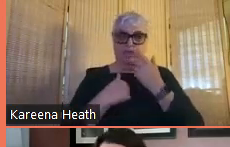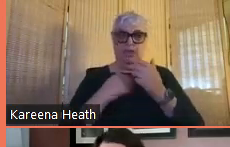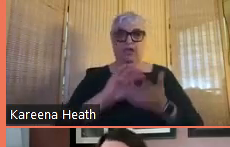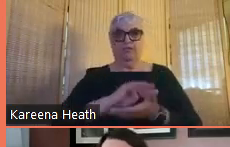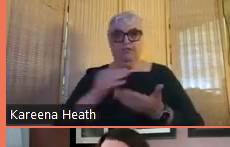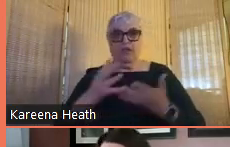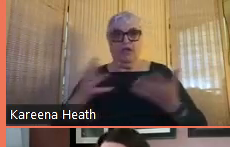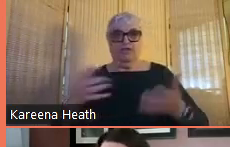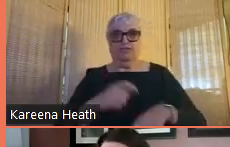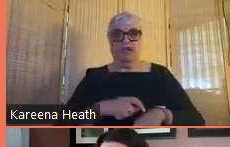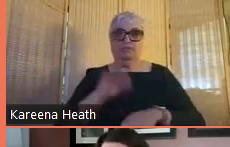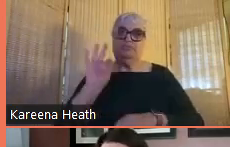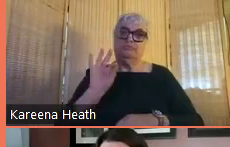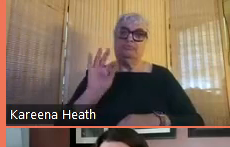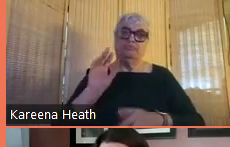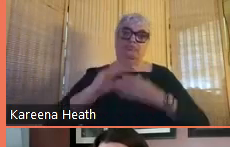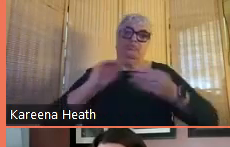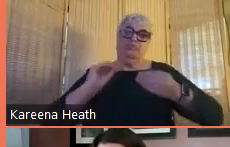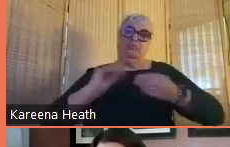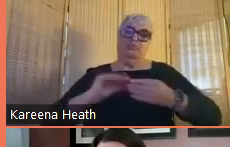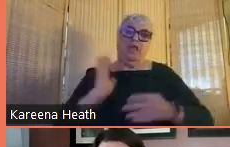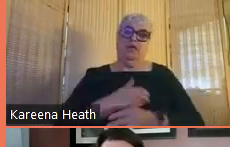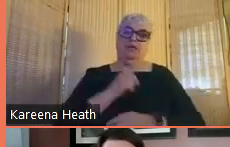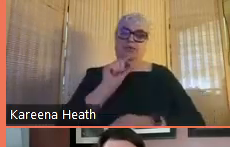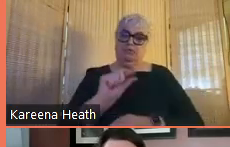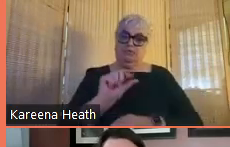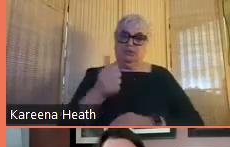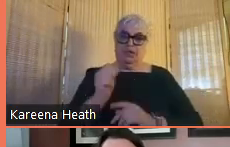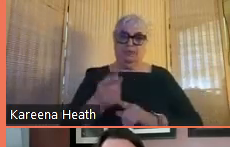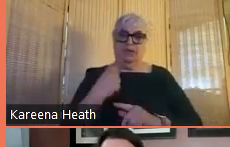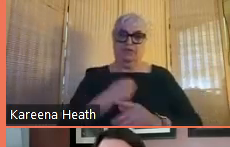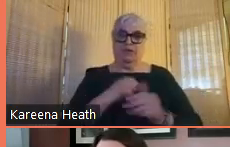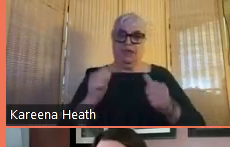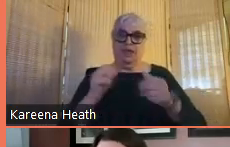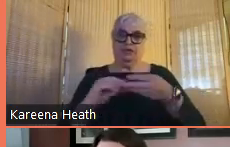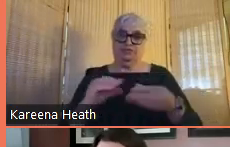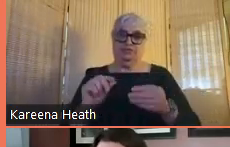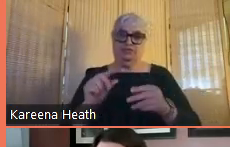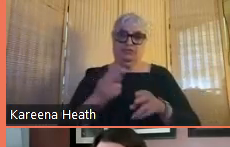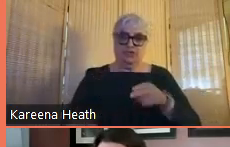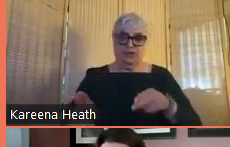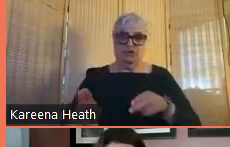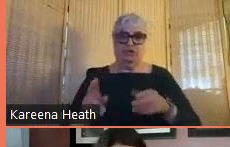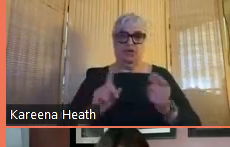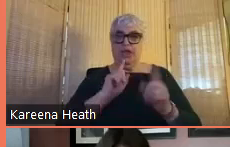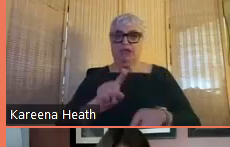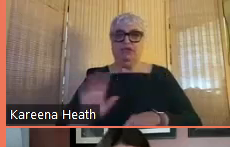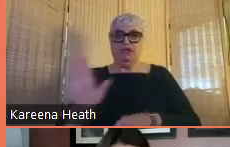be focused only on that, but we are hoping to at least get a 10-minute window where we can address some of these